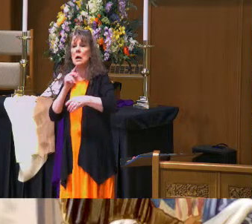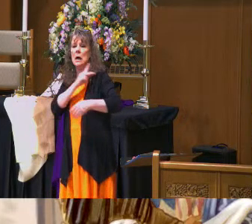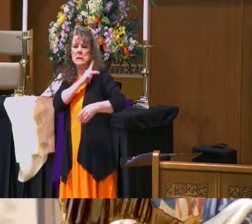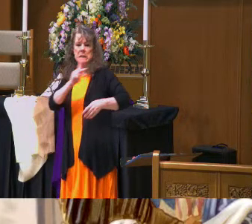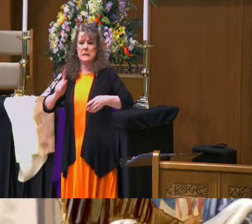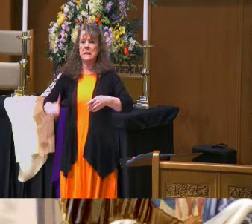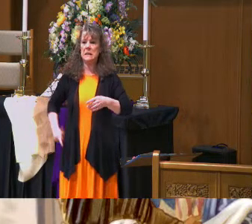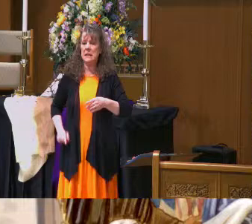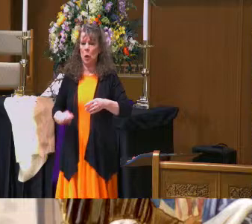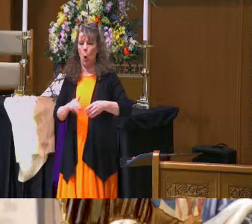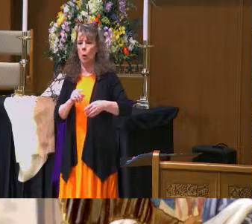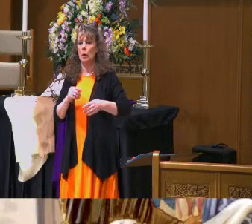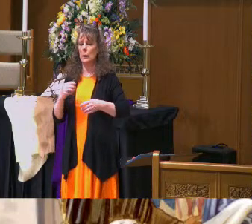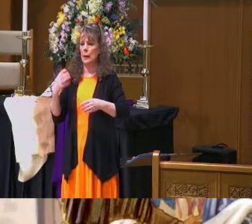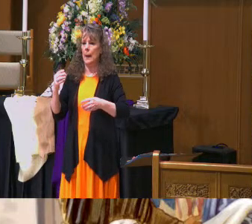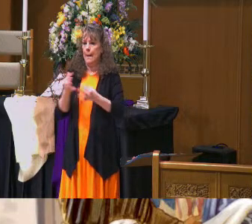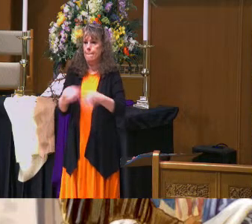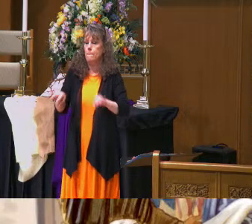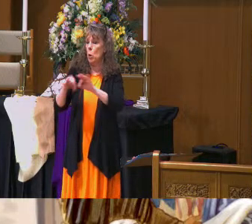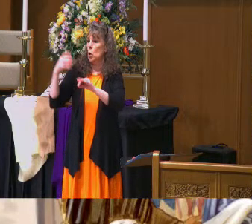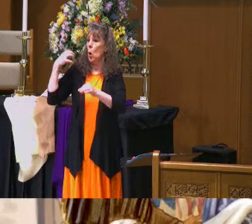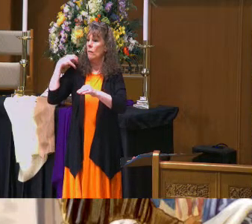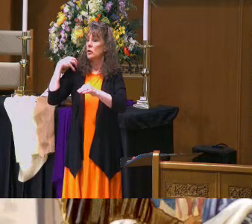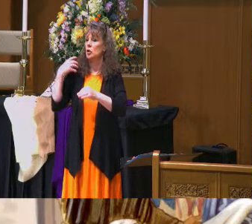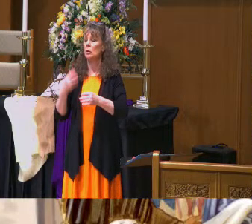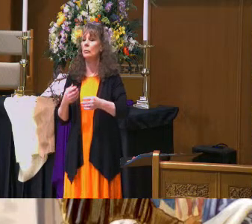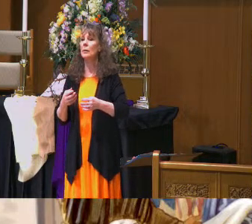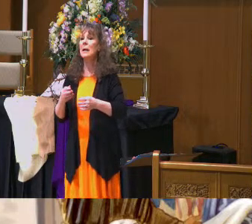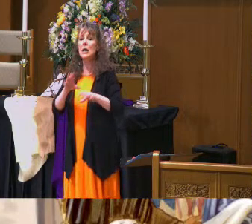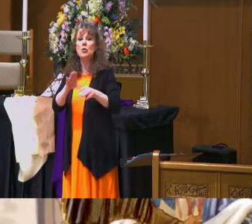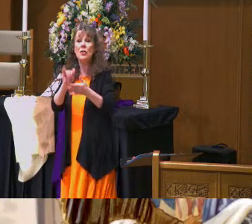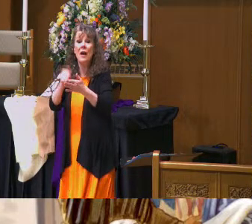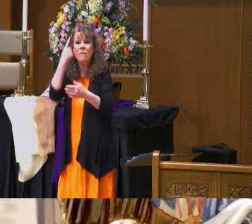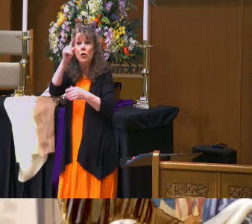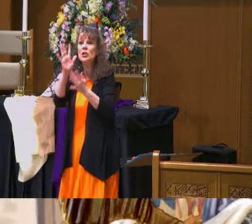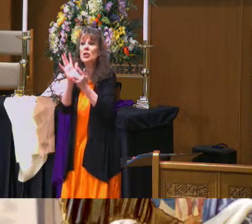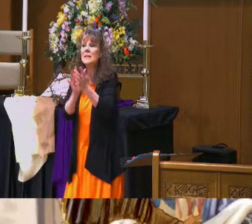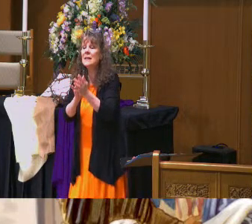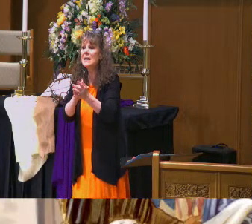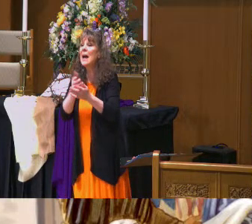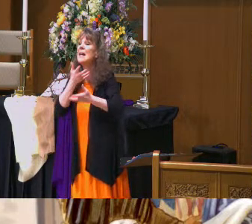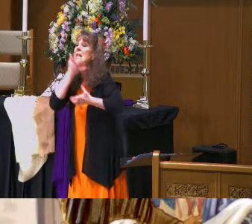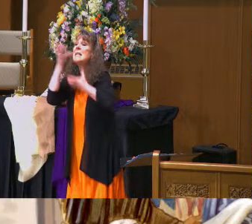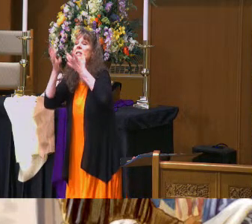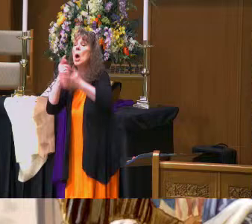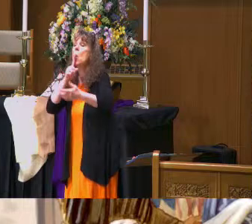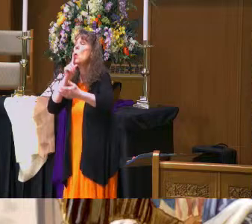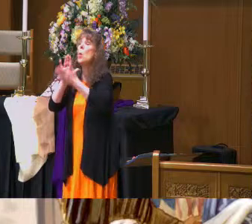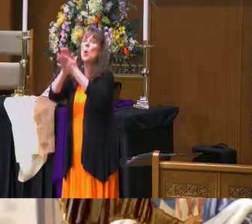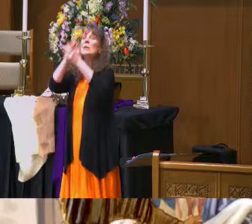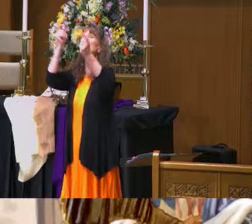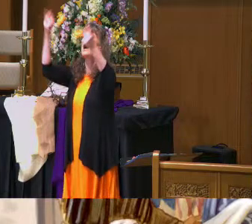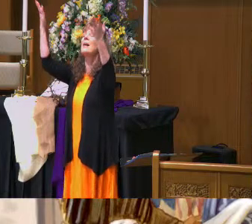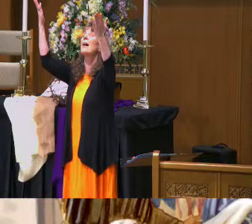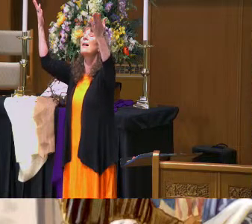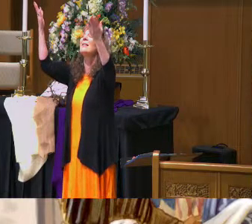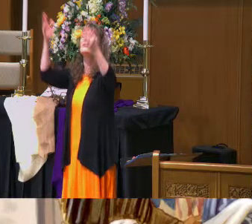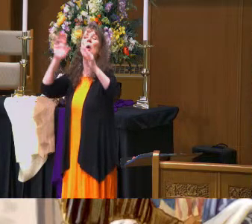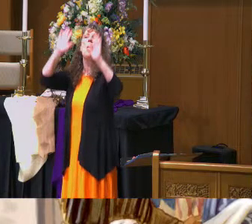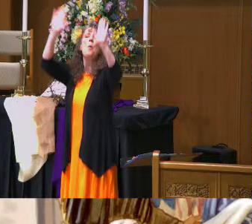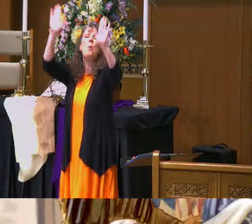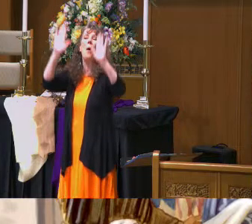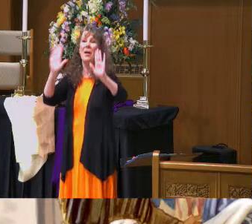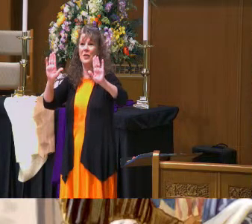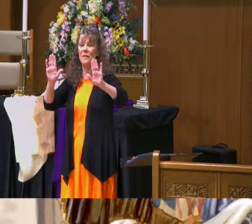general coming into a city. And this is what they did for Jesus on this day. And they shouted, "Hosanna!" And it was a